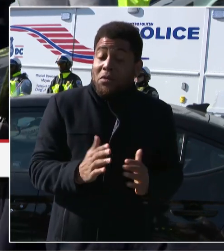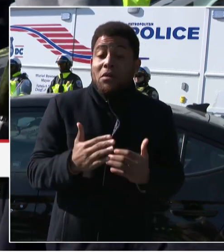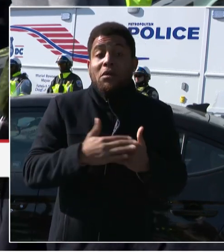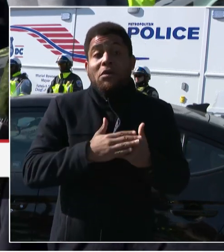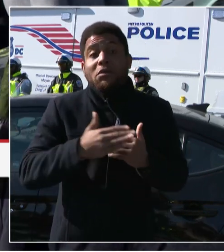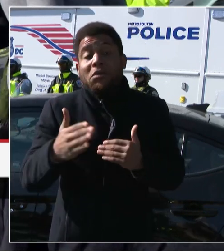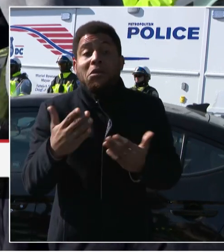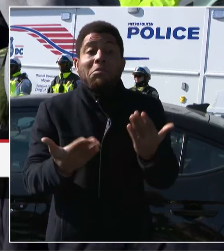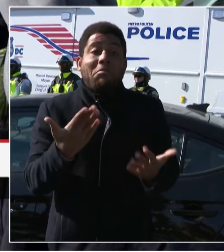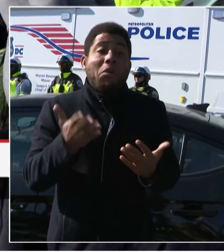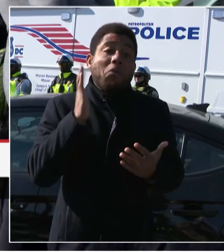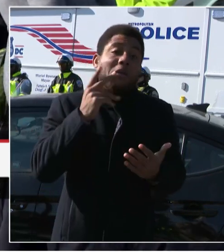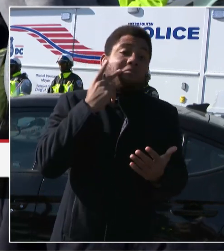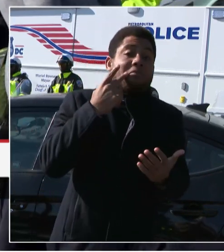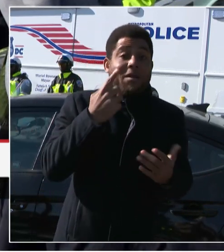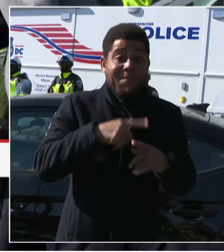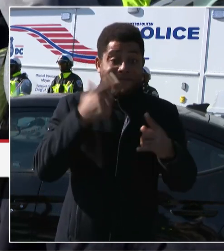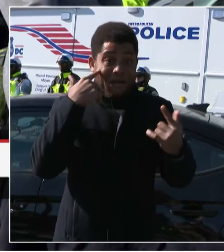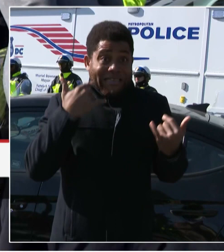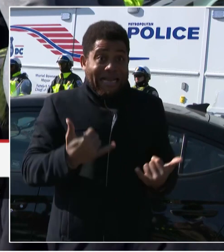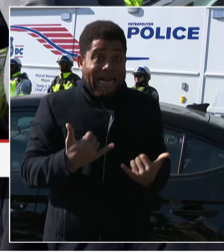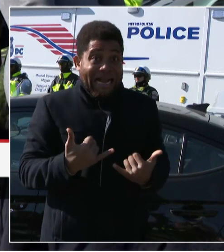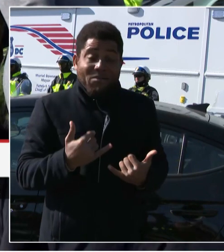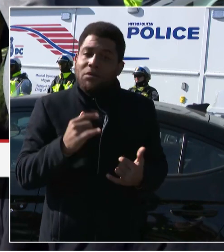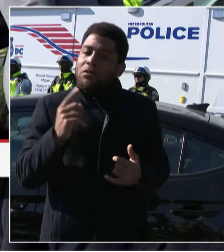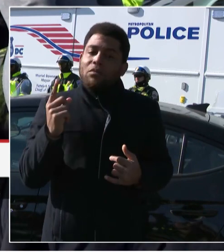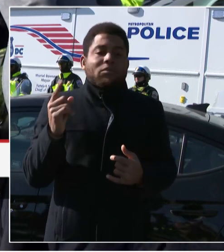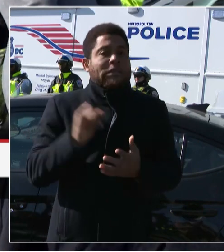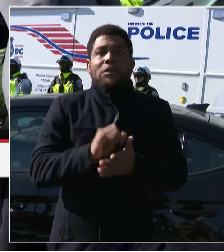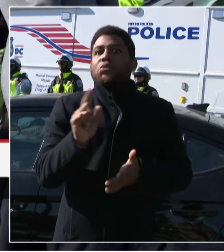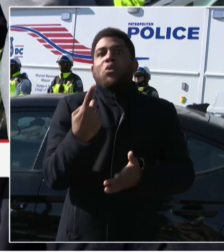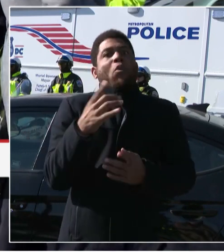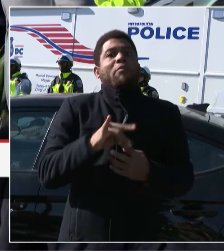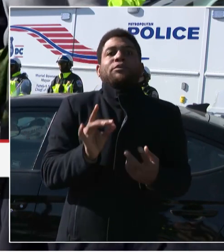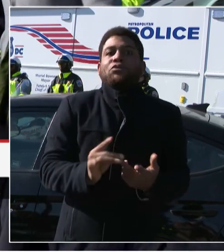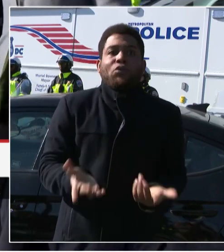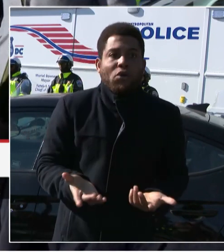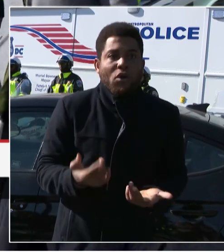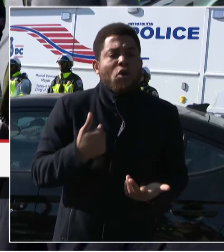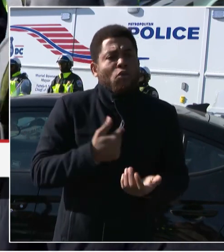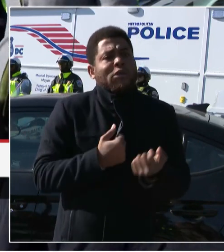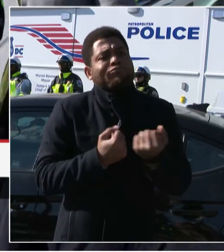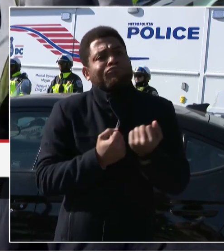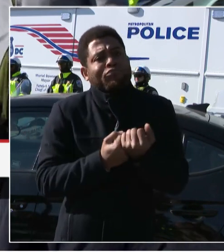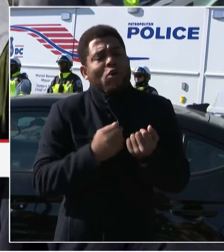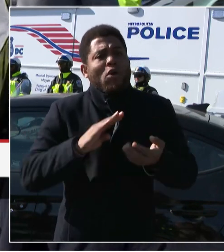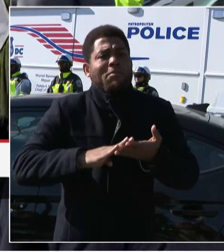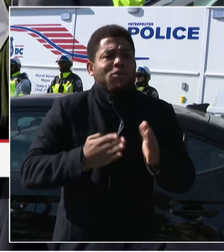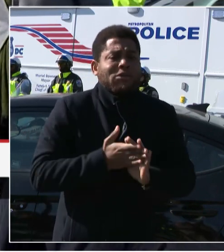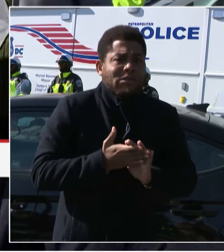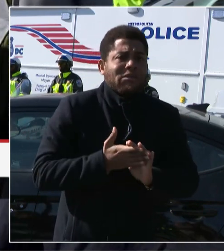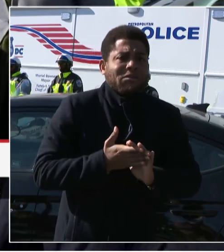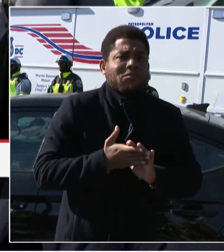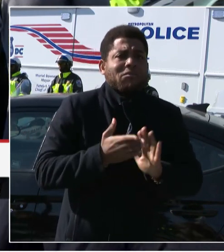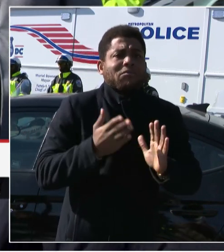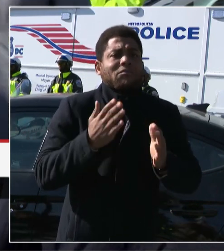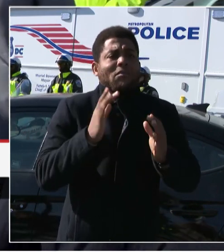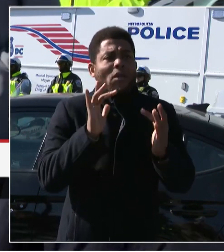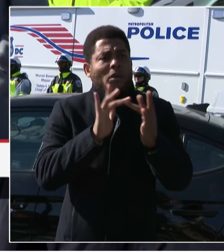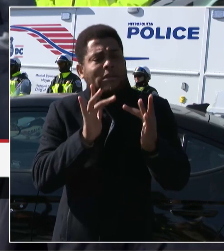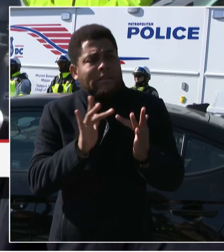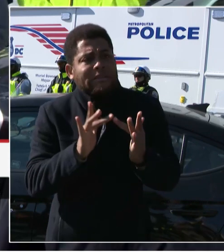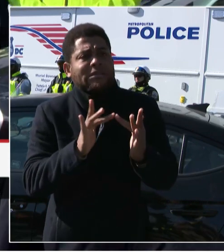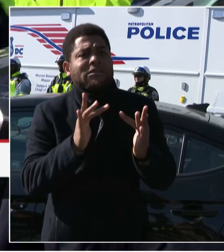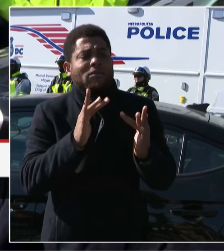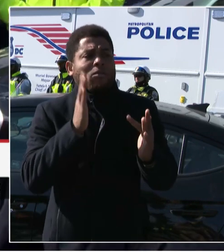respective PSAs and to have the devices installed on their phones with the support of our community outreach officers.